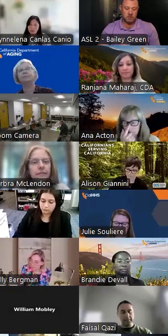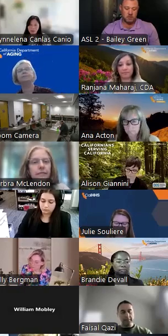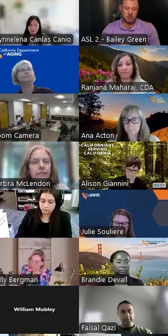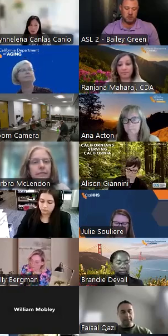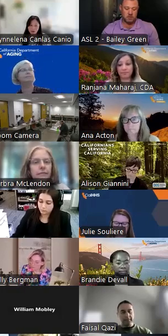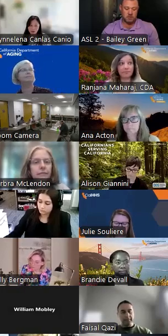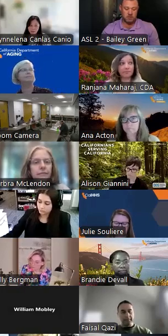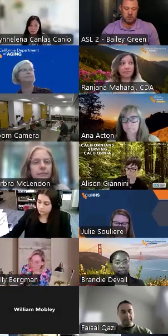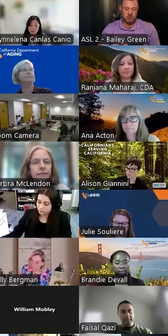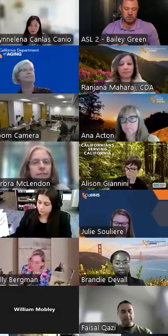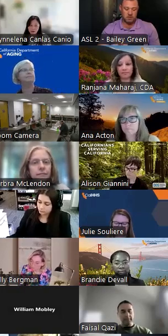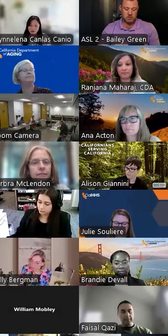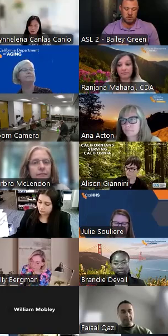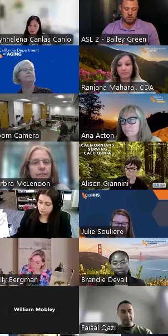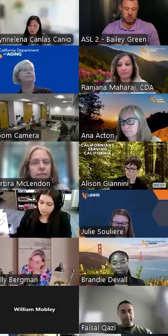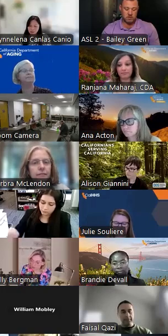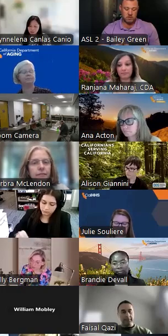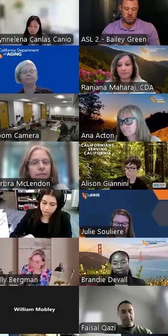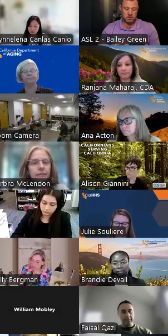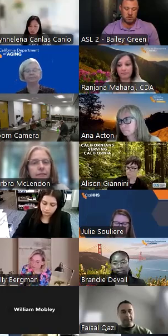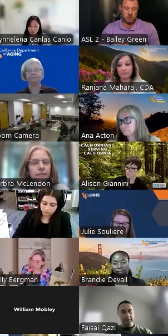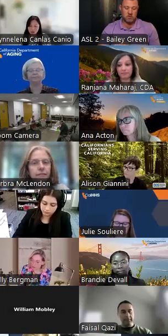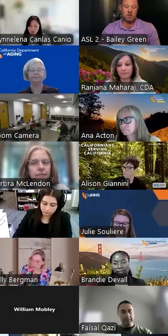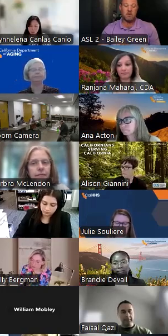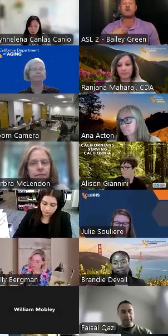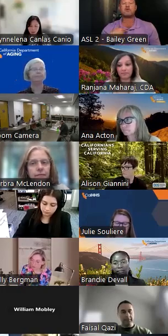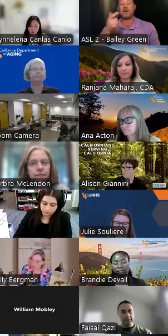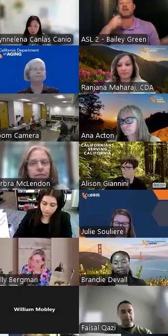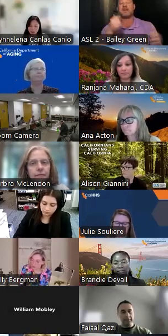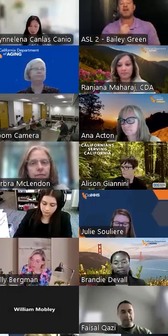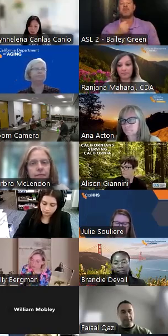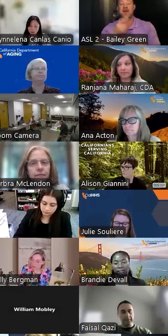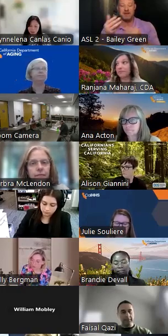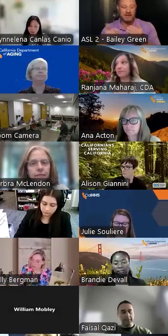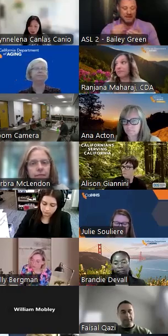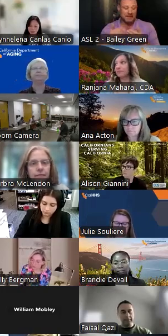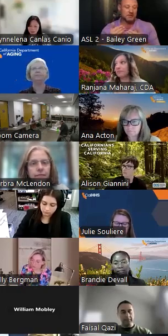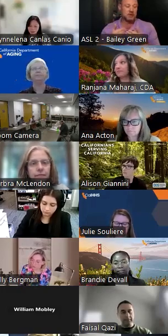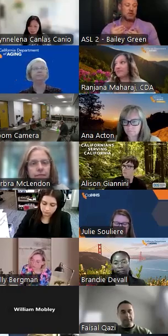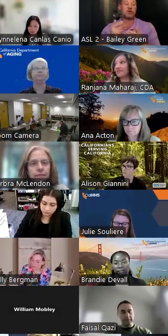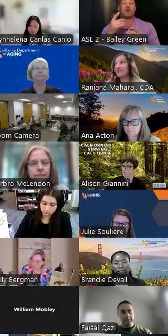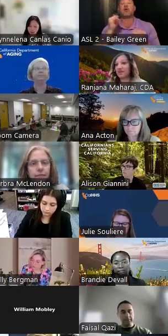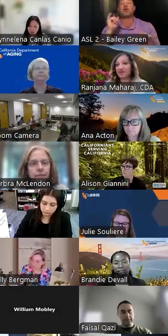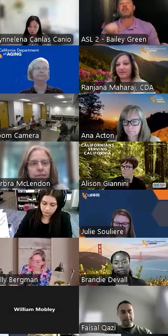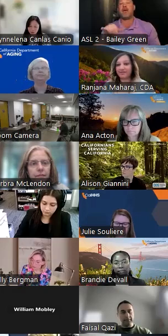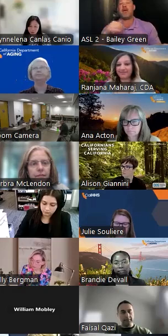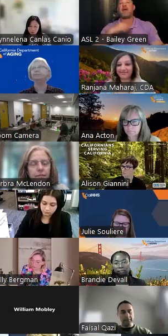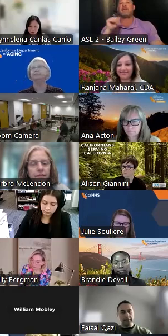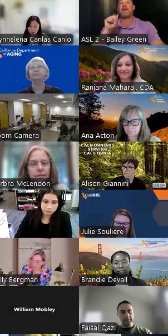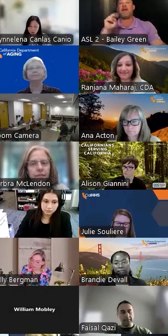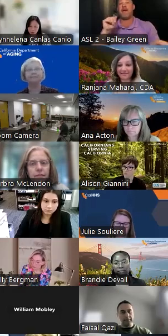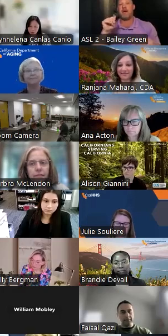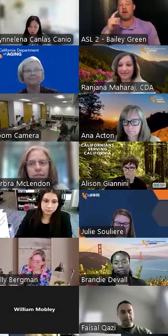make this a bit more easier. And with that, we have Anna